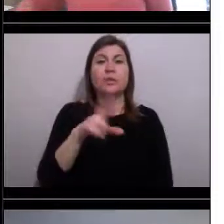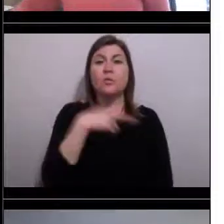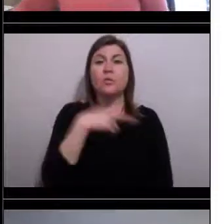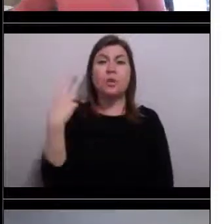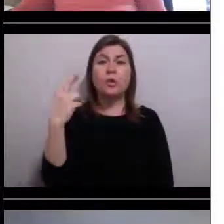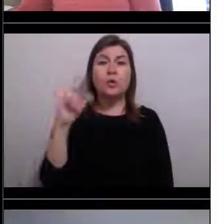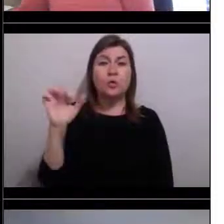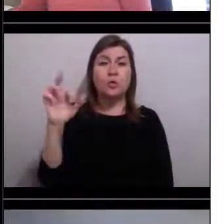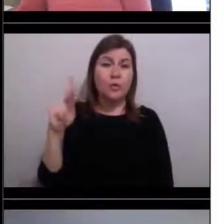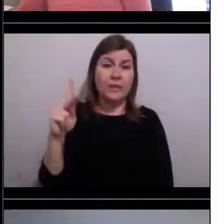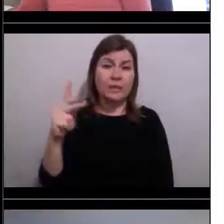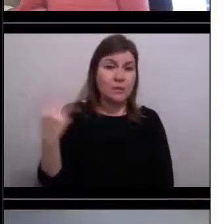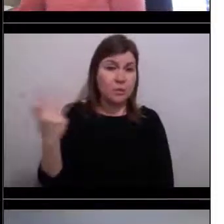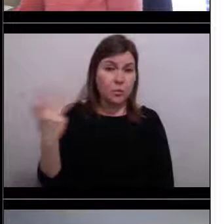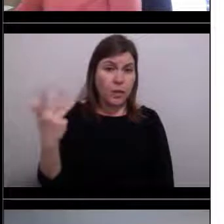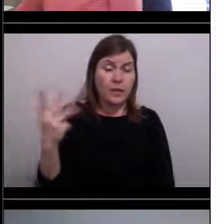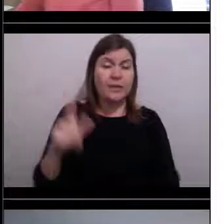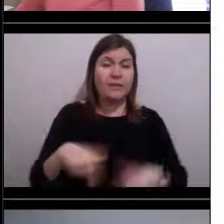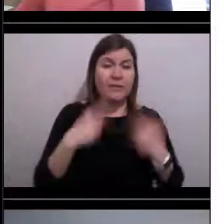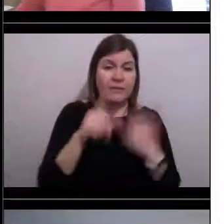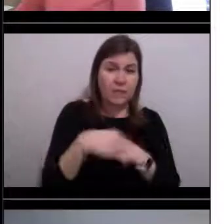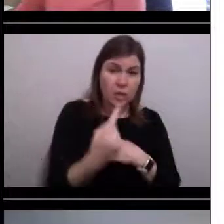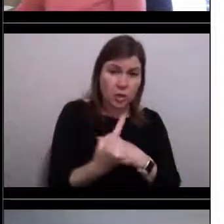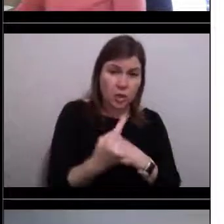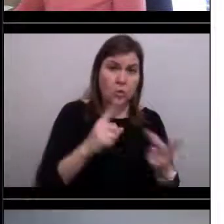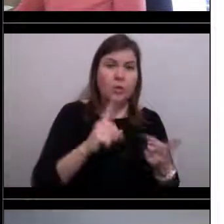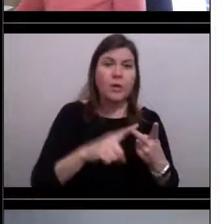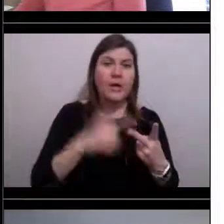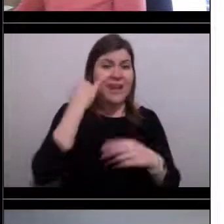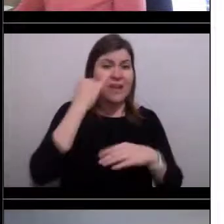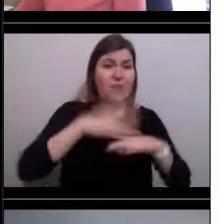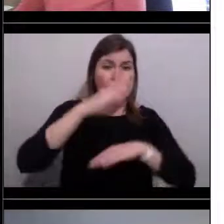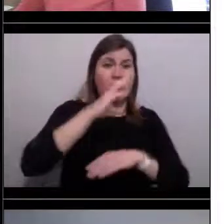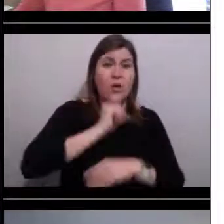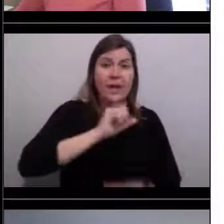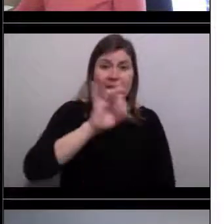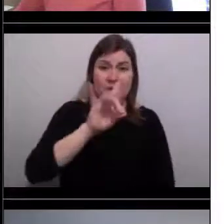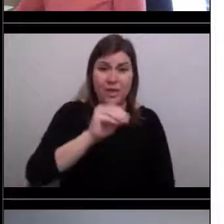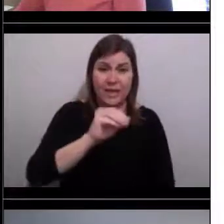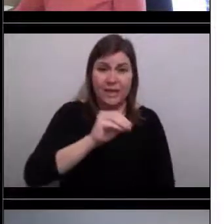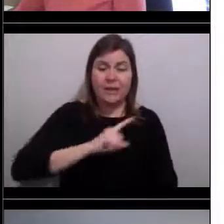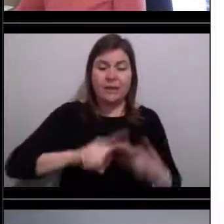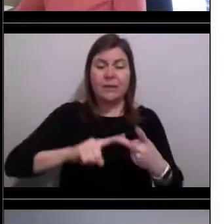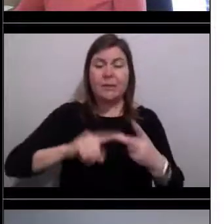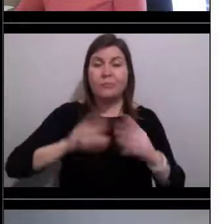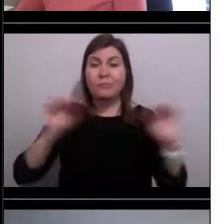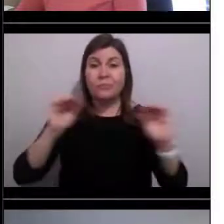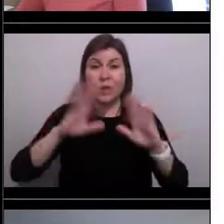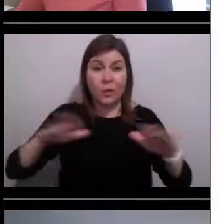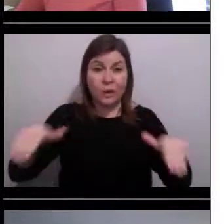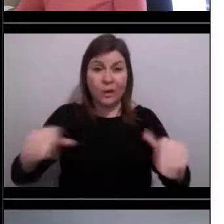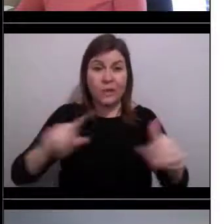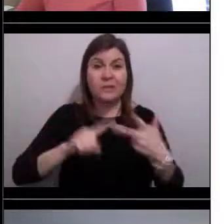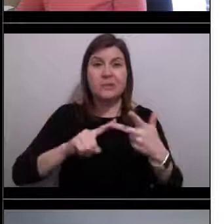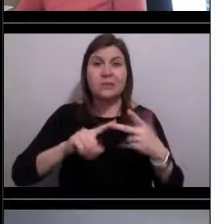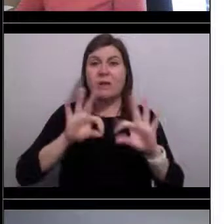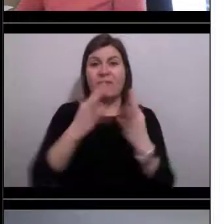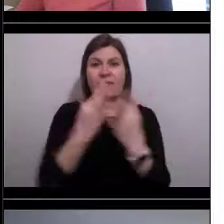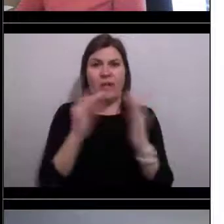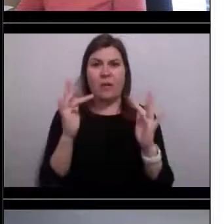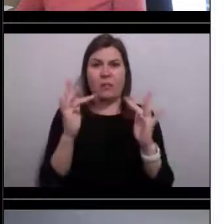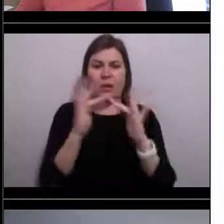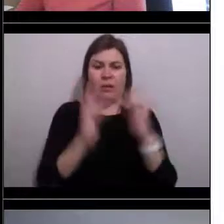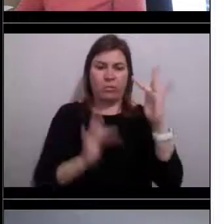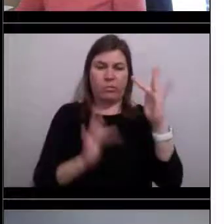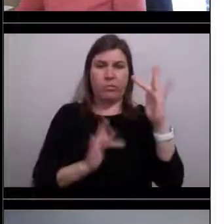formally are things like living alone, being age 80 or older, having no children, or little contact with family. Sometimes that's for